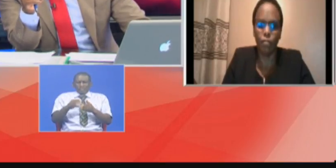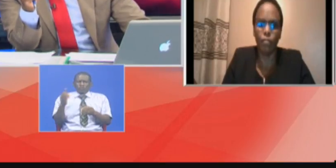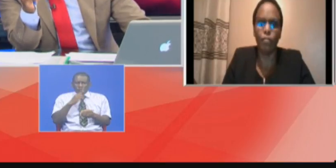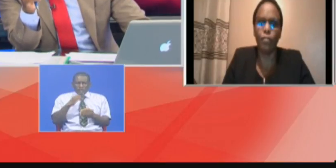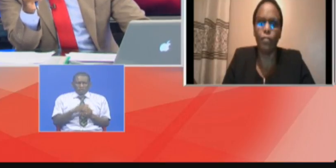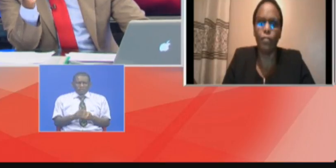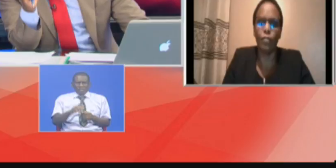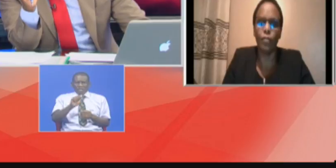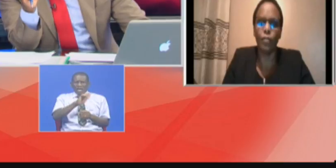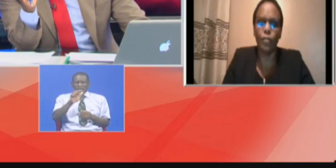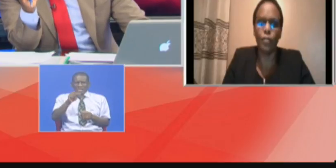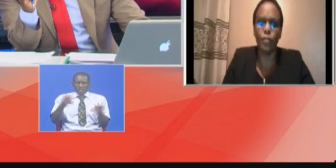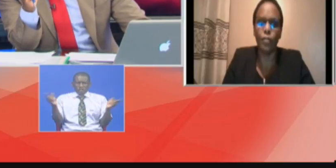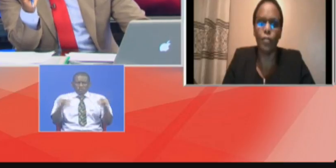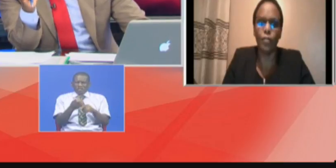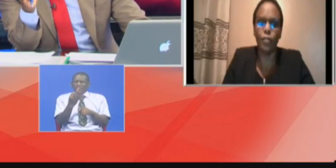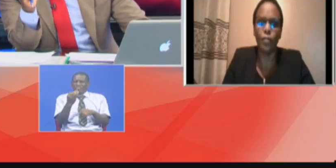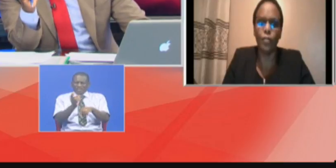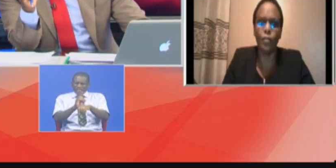Alan, briefly, 30 seconds.